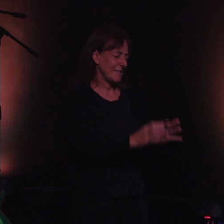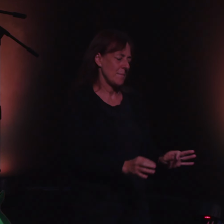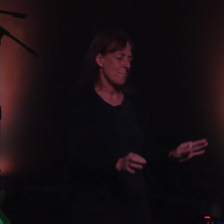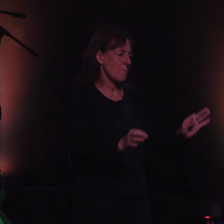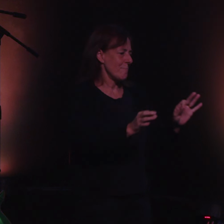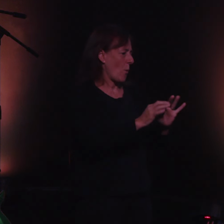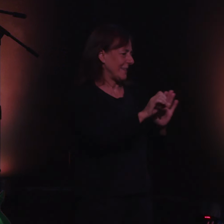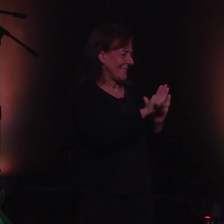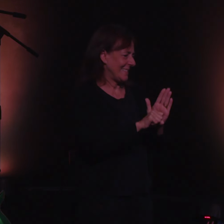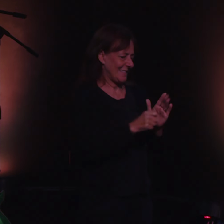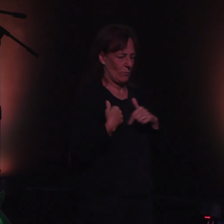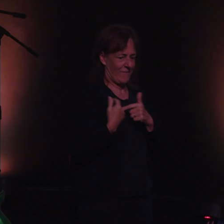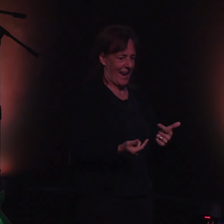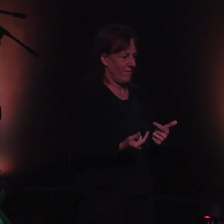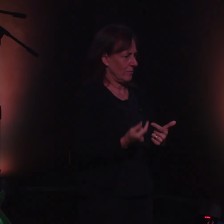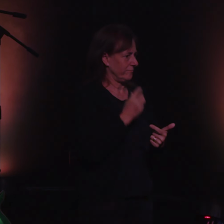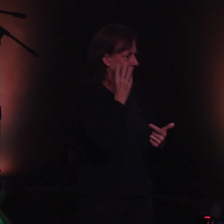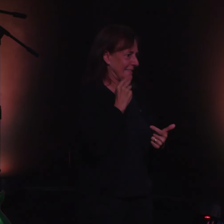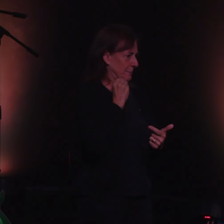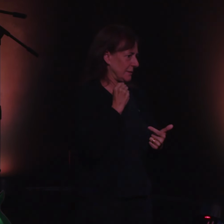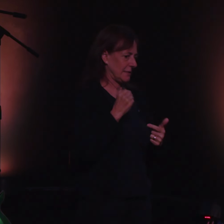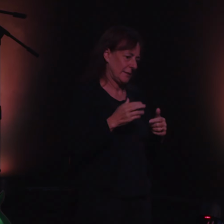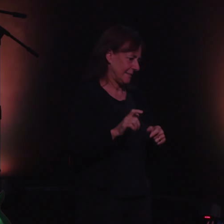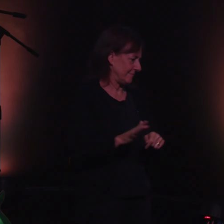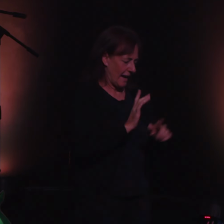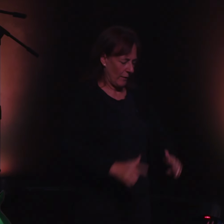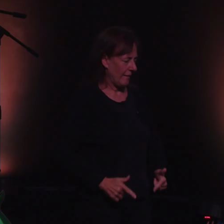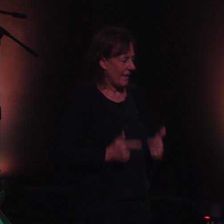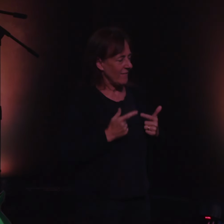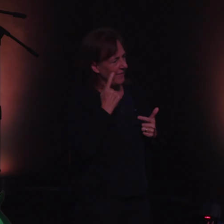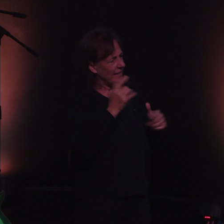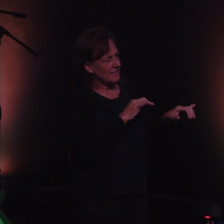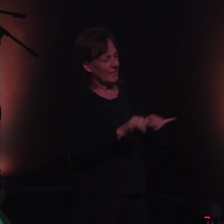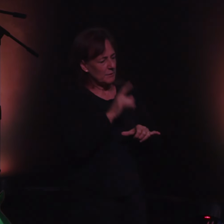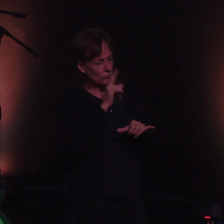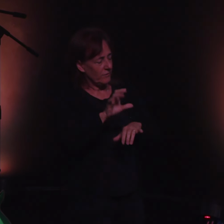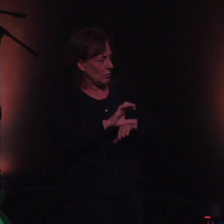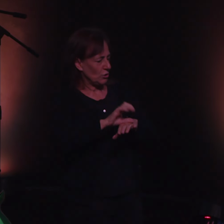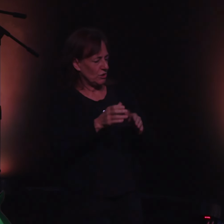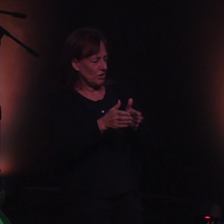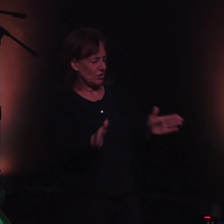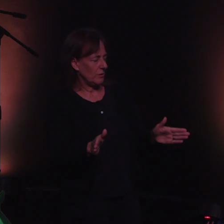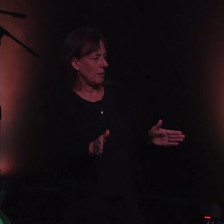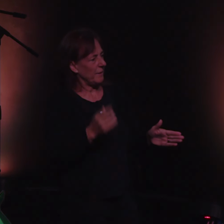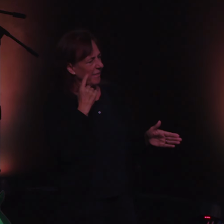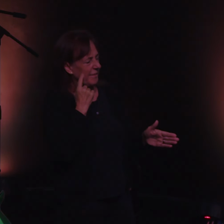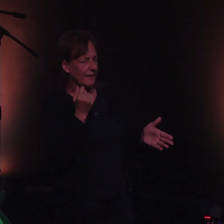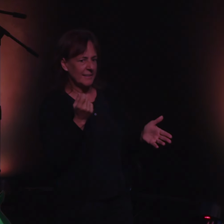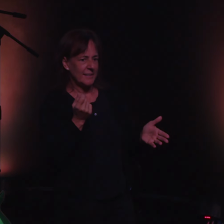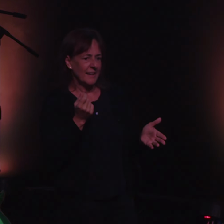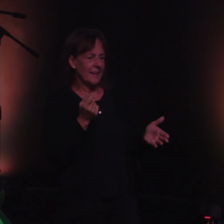season that we've ever been in our entire existence. And I think the same is true for church in general and certainly in the American church. There